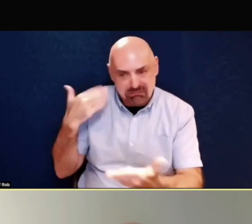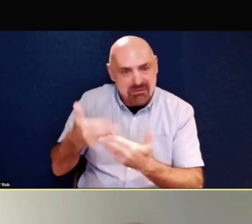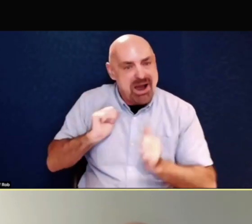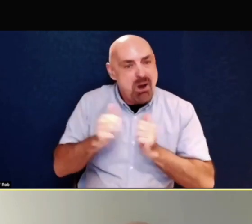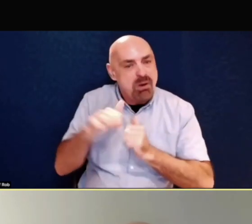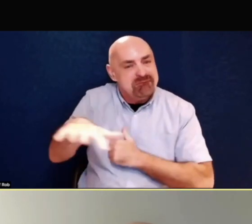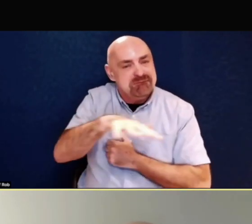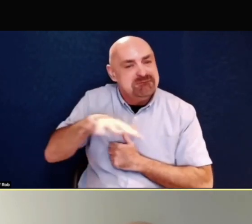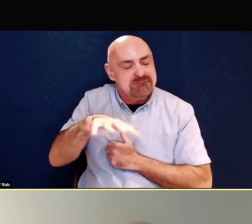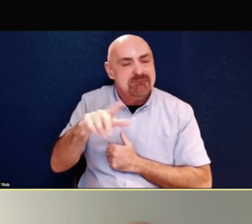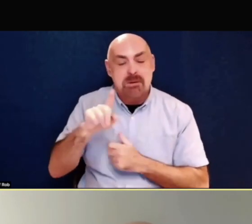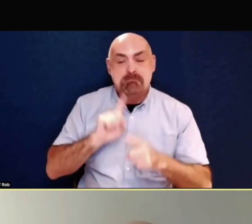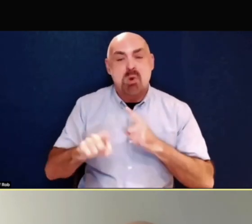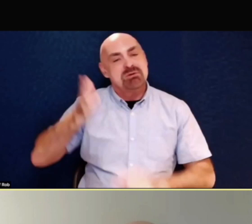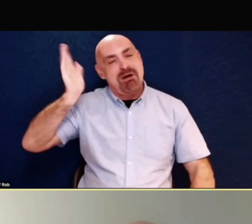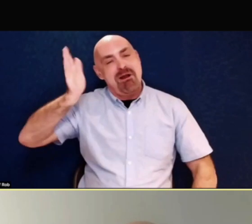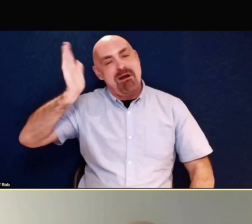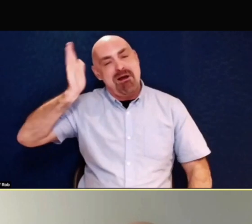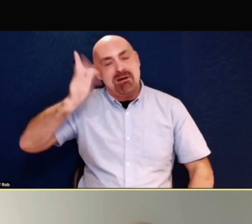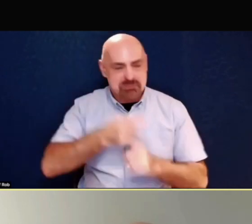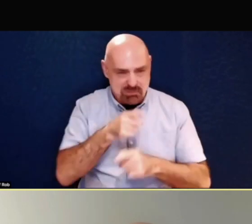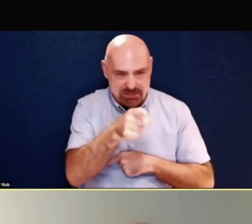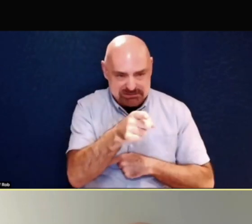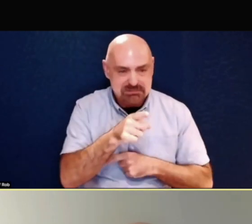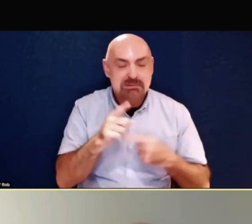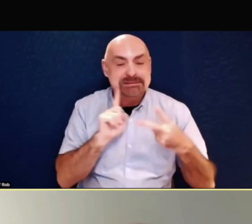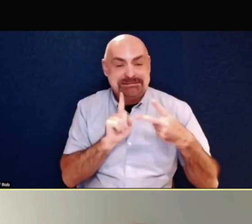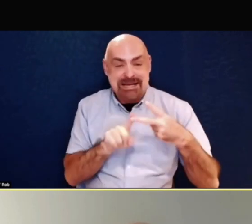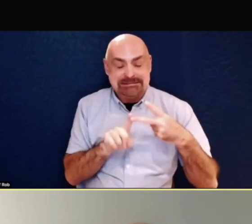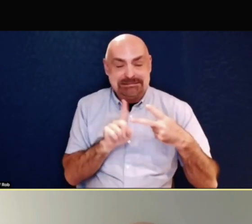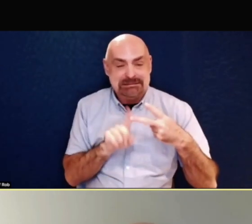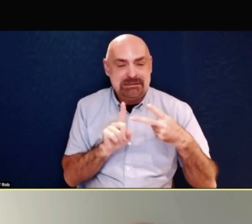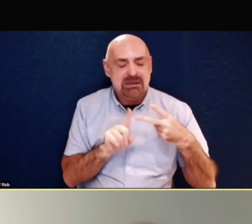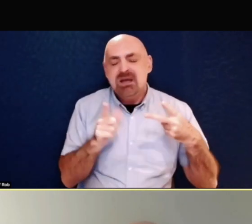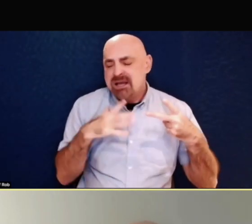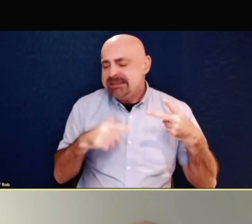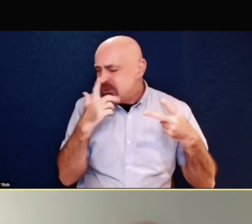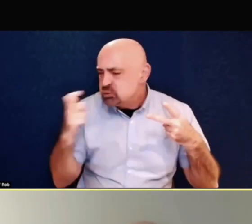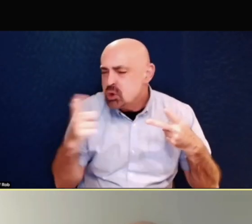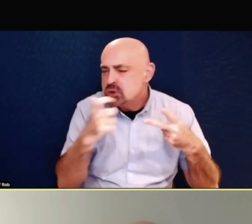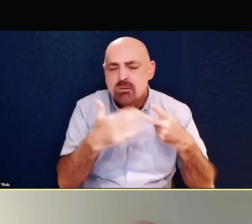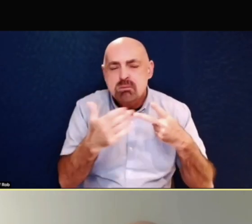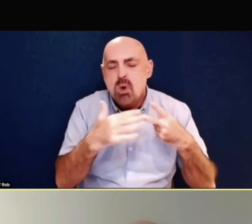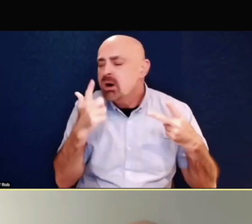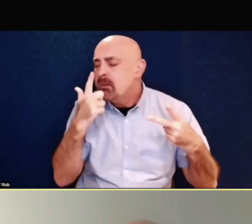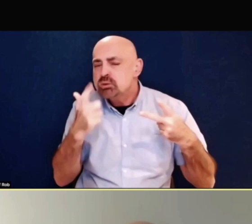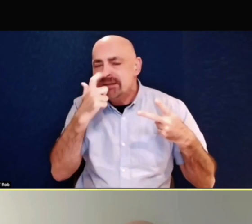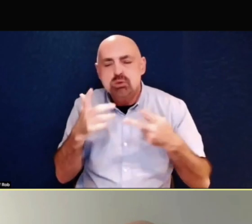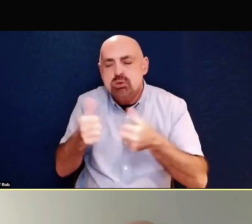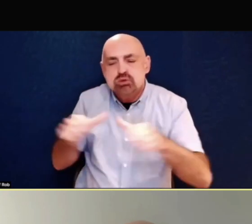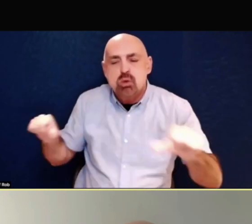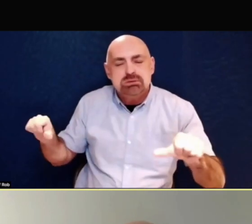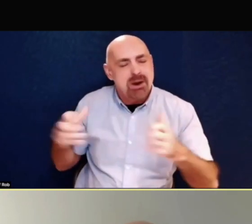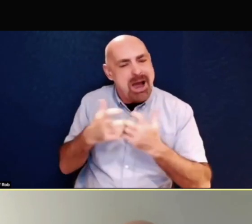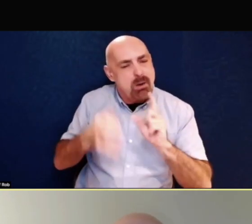spend most of the talk this evening on this. But secondly, we need to be searching for potential solutions. How do we do better?